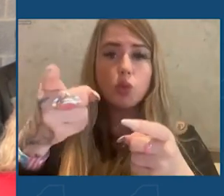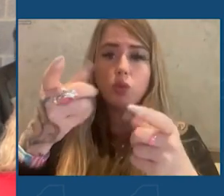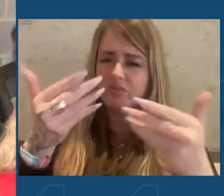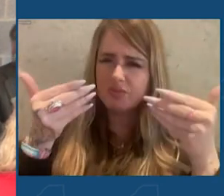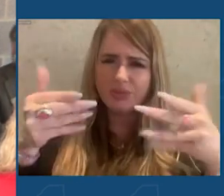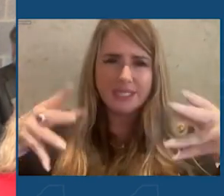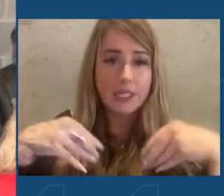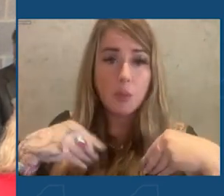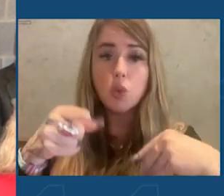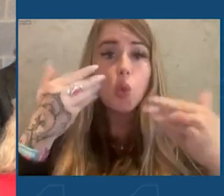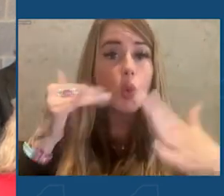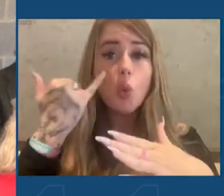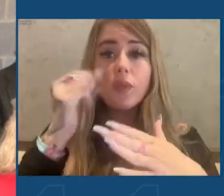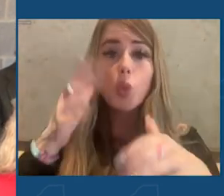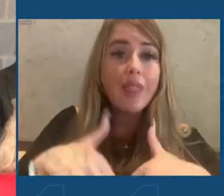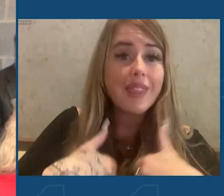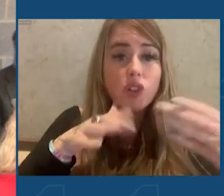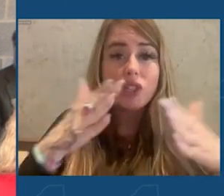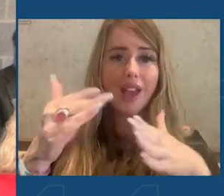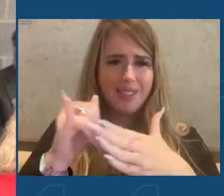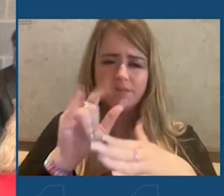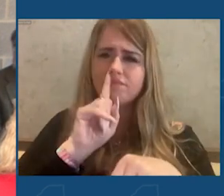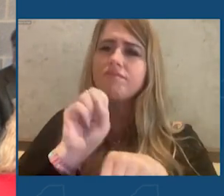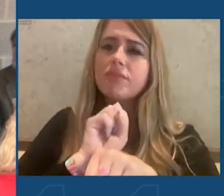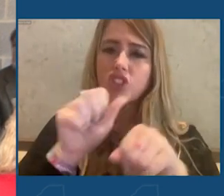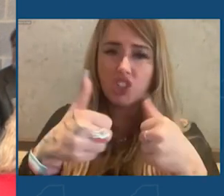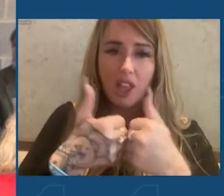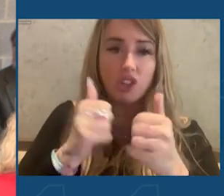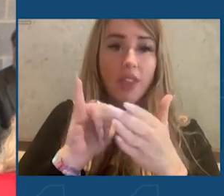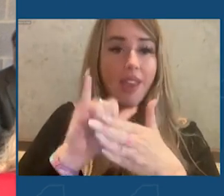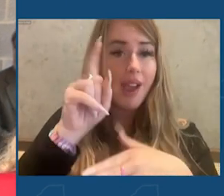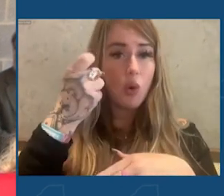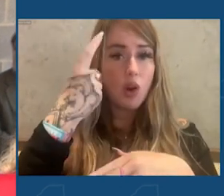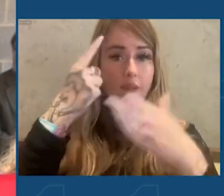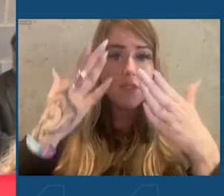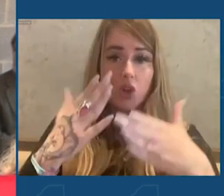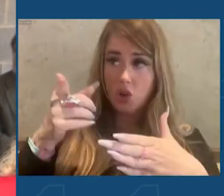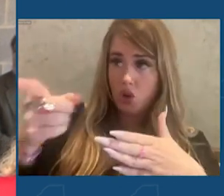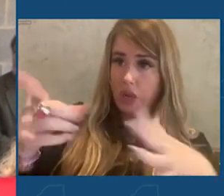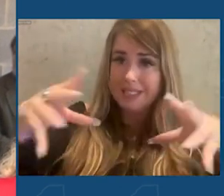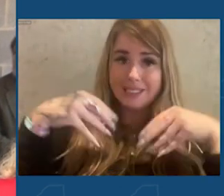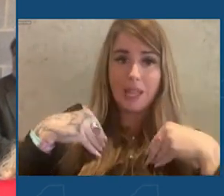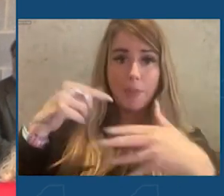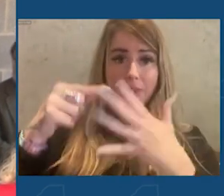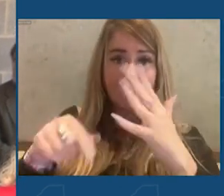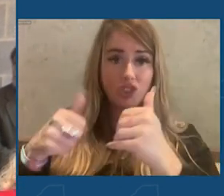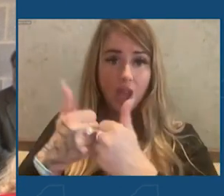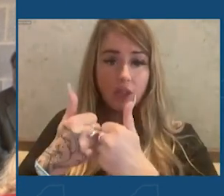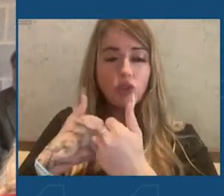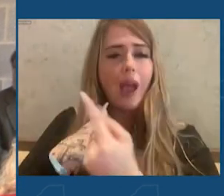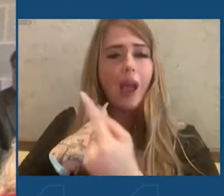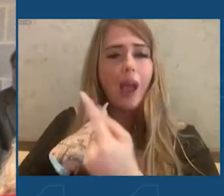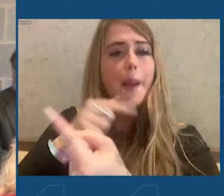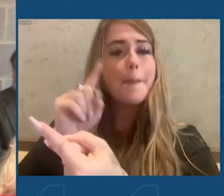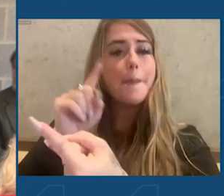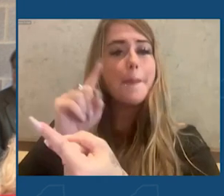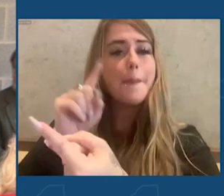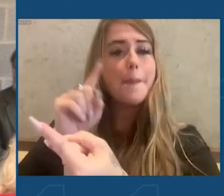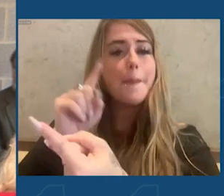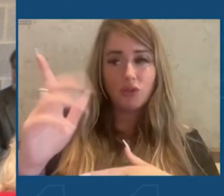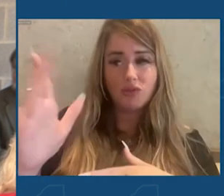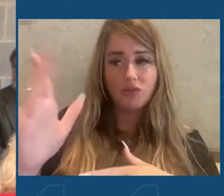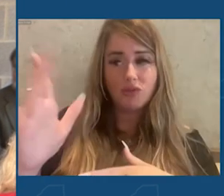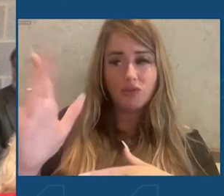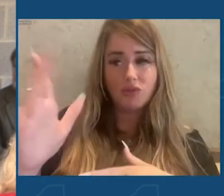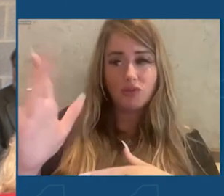back. And these are also challenges, Madam Governor, that you have taken on. When I met her, she was Lieutenant Governor, and I saw